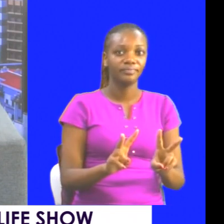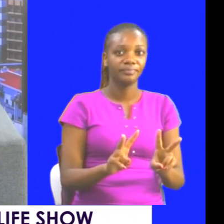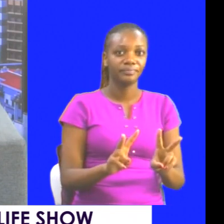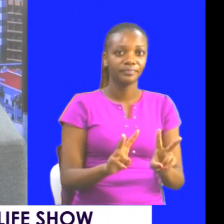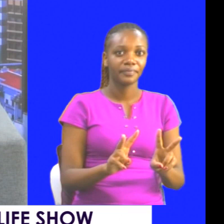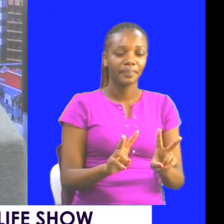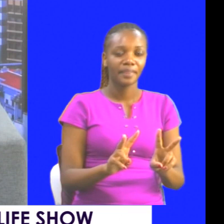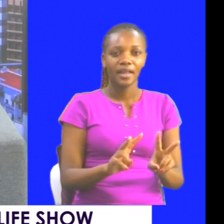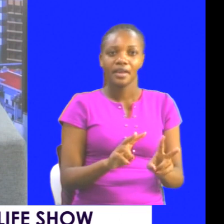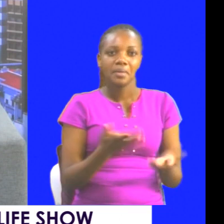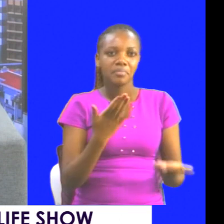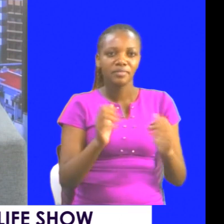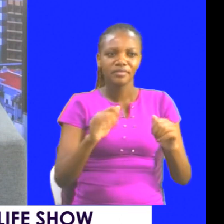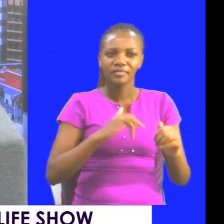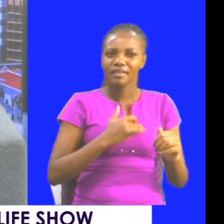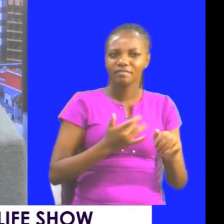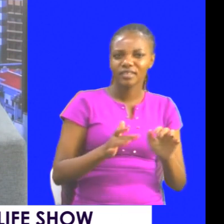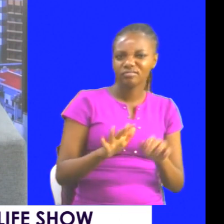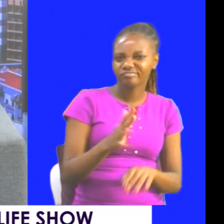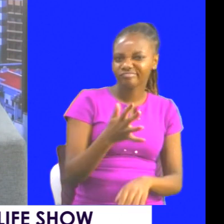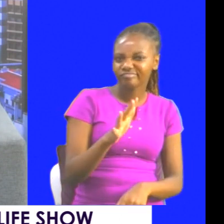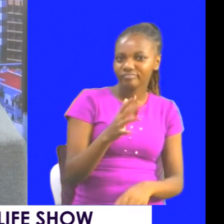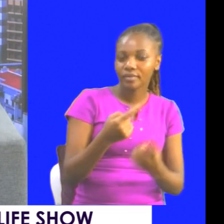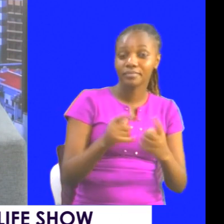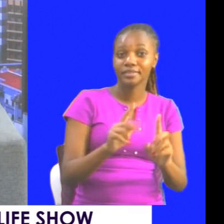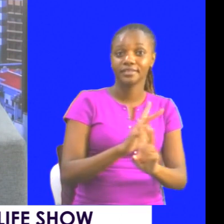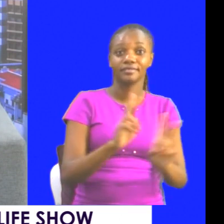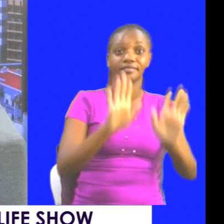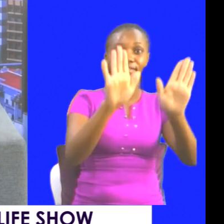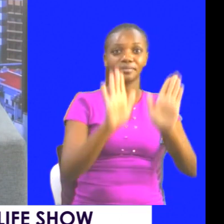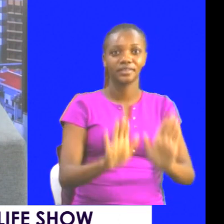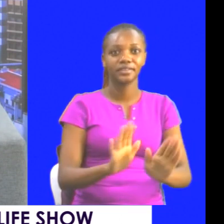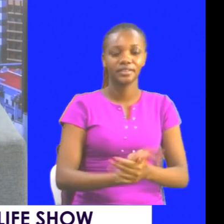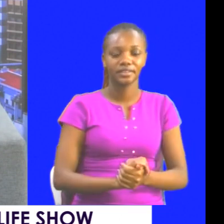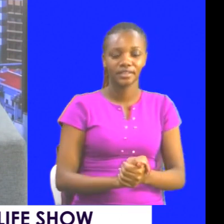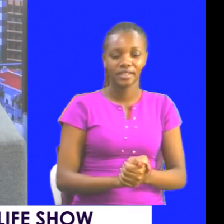It may sound controversial, but it is key.